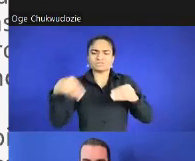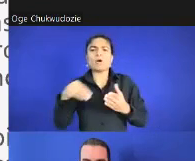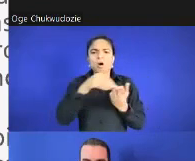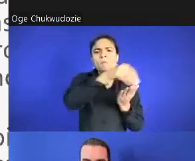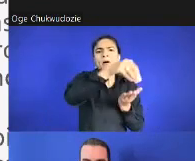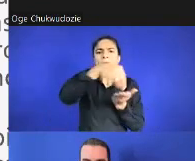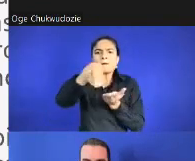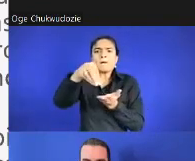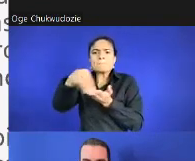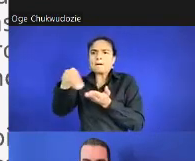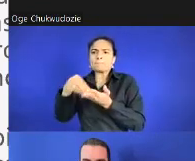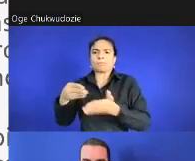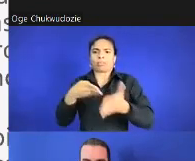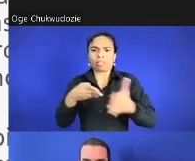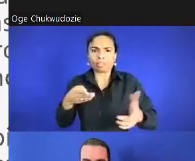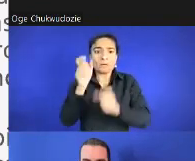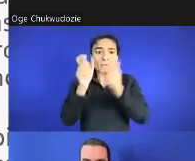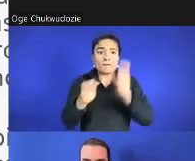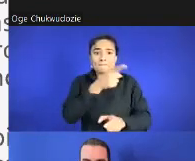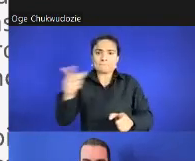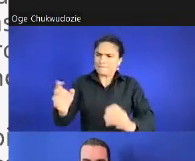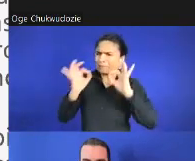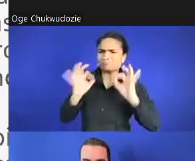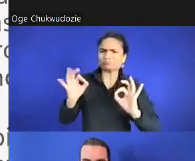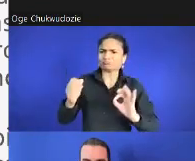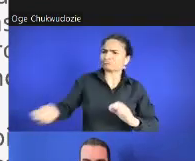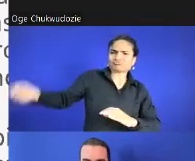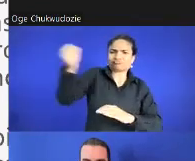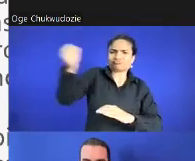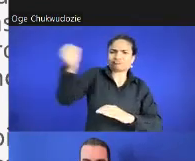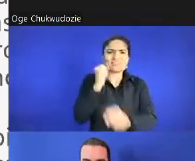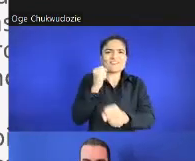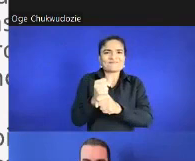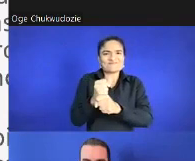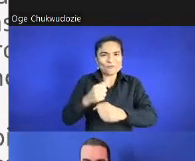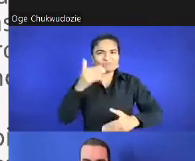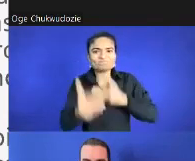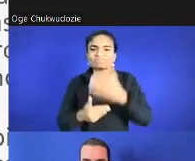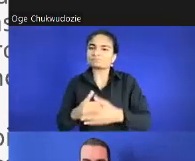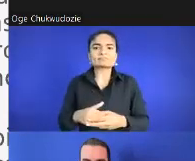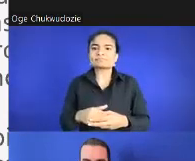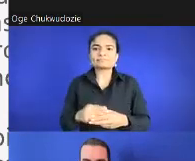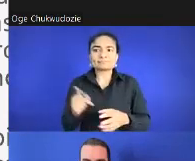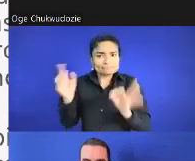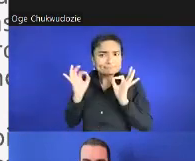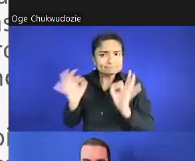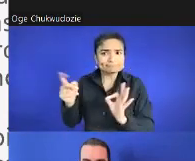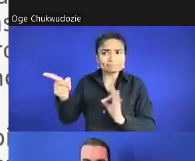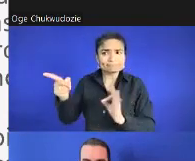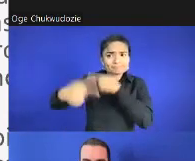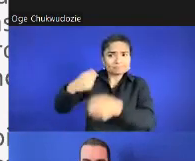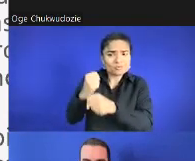we can say, we've budgeted like 500,000, just for instance, to set up suggestion